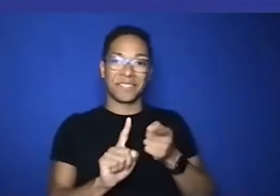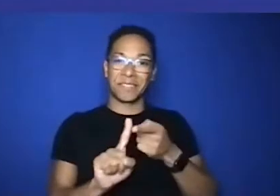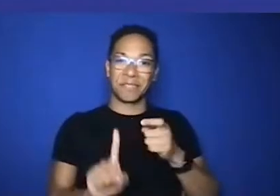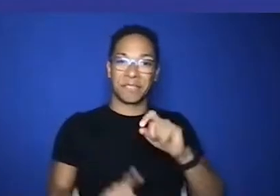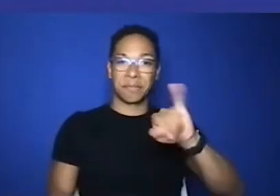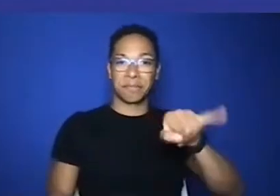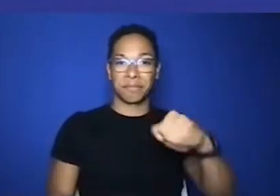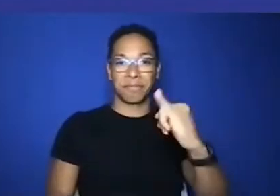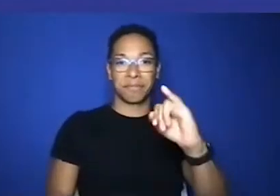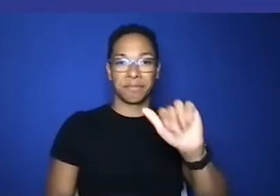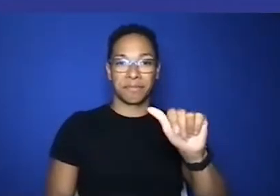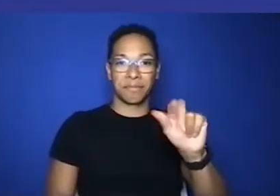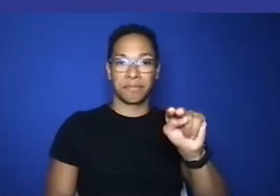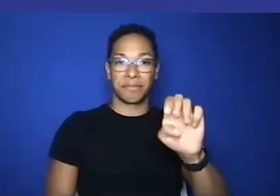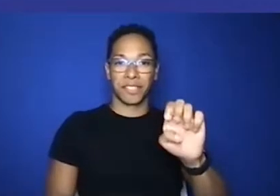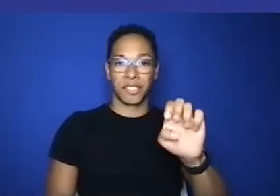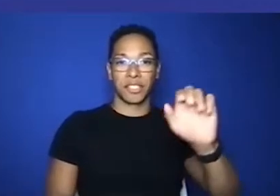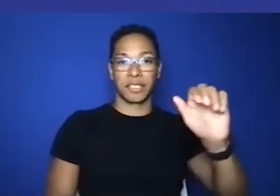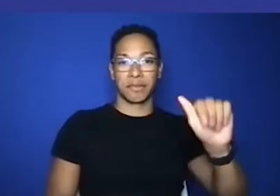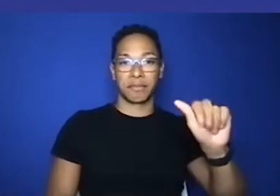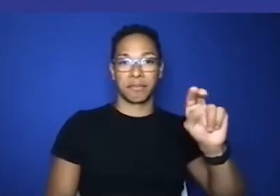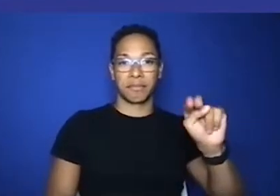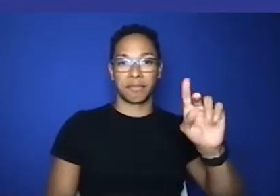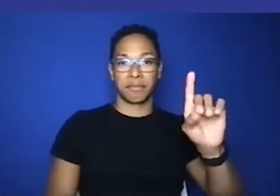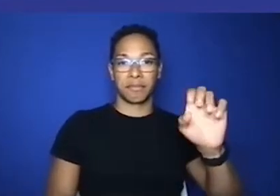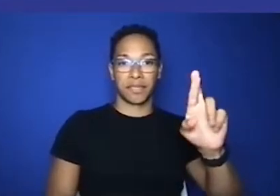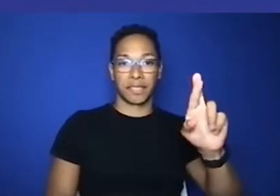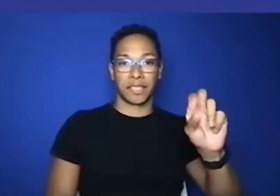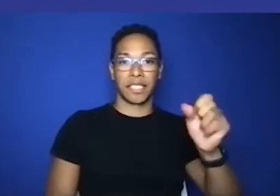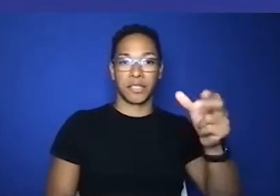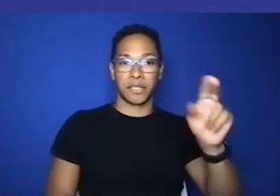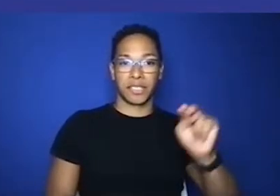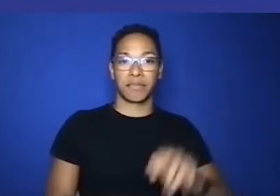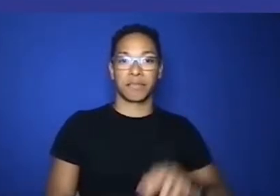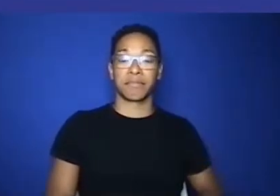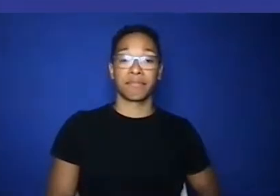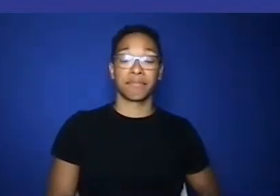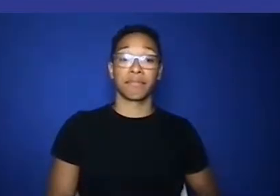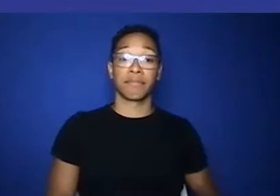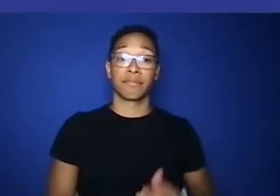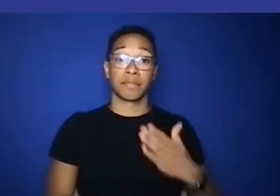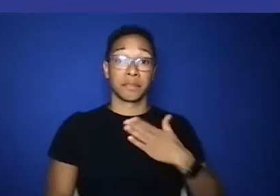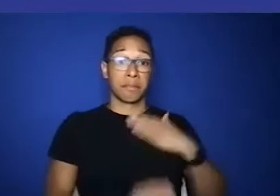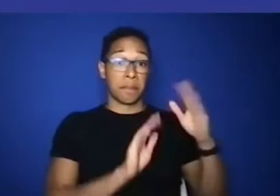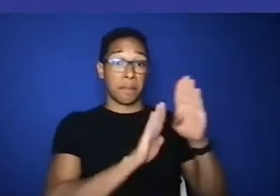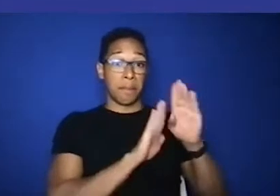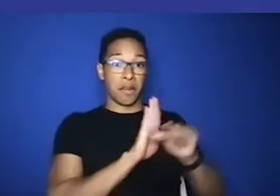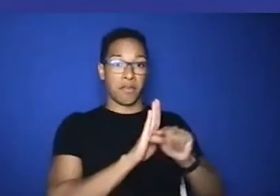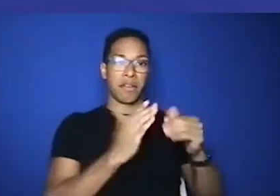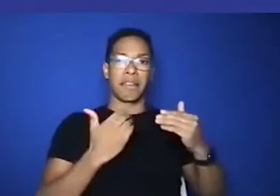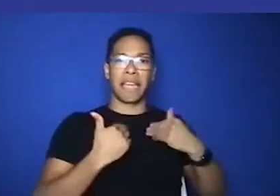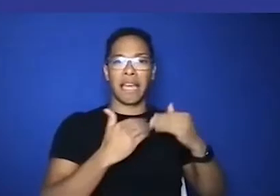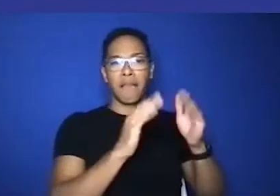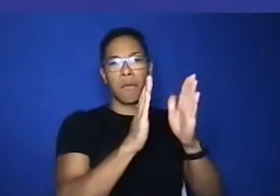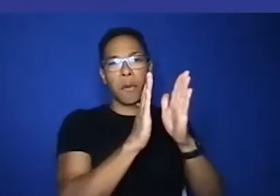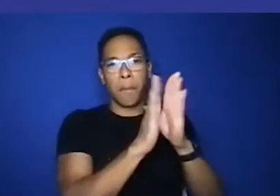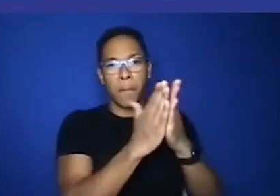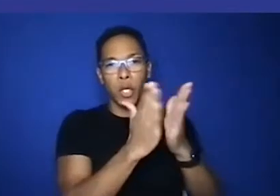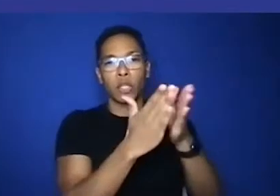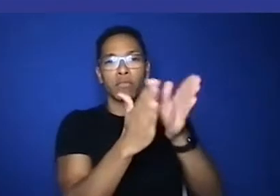is a bookcase behind me to my left and art on the walls behind me from Indigenous artists, Jim